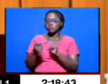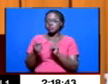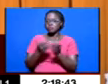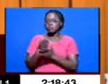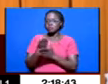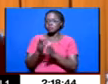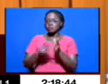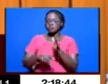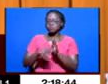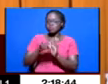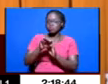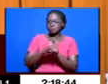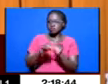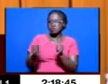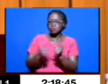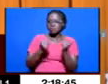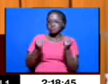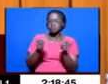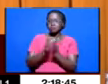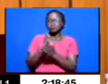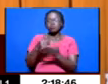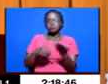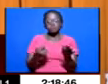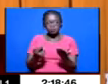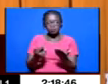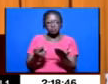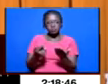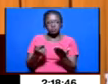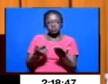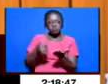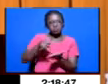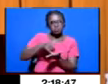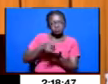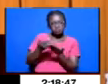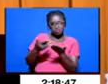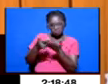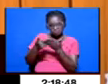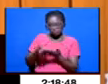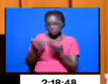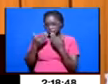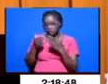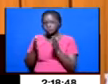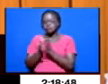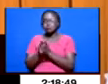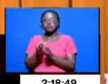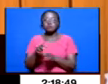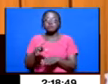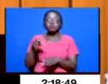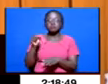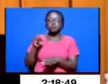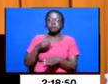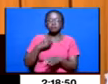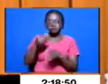primary constitutional power, and what constitutes the primary power? I've discussed that, and that was my